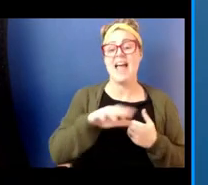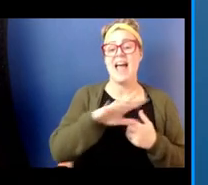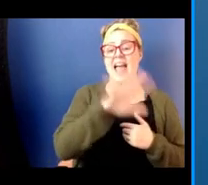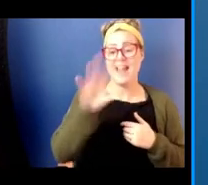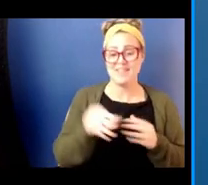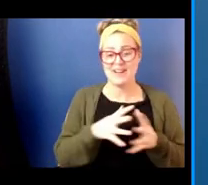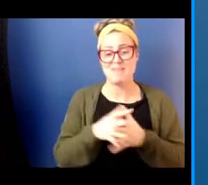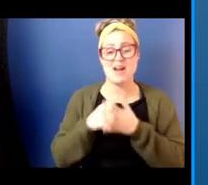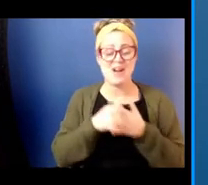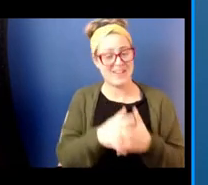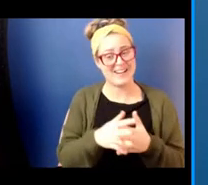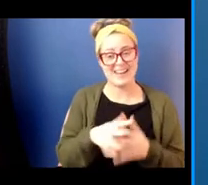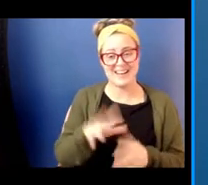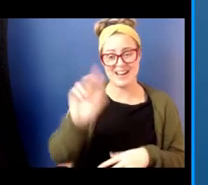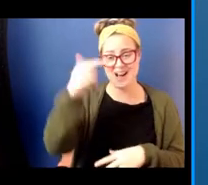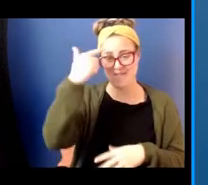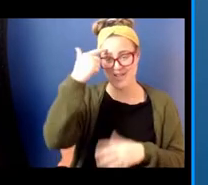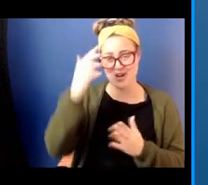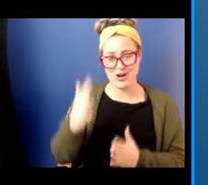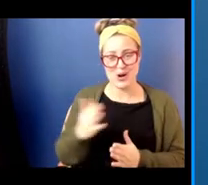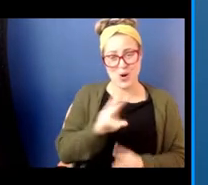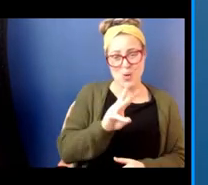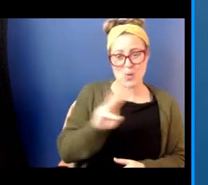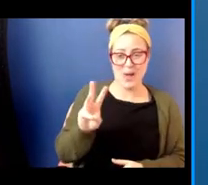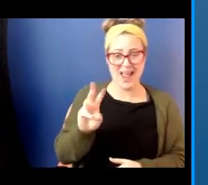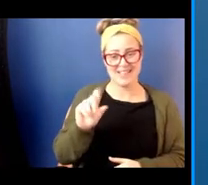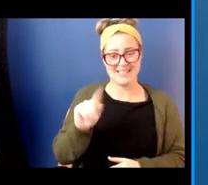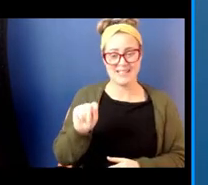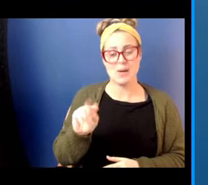aapi lieutenant governor Aruna Miller